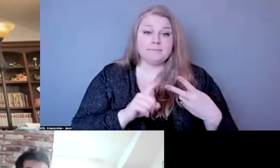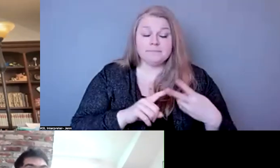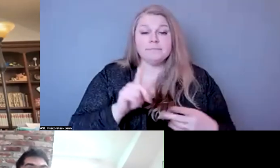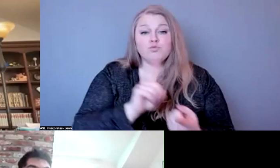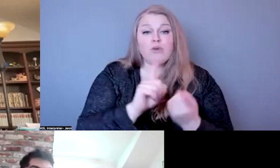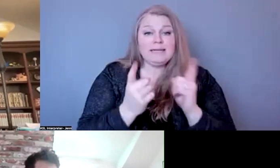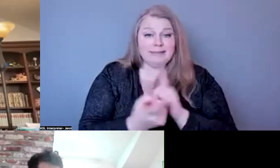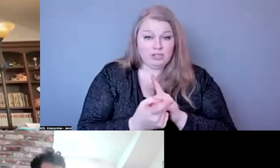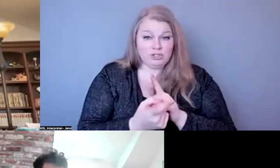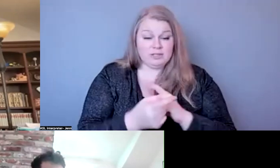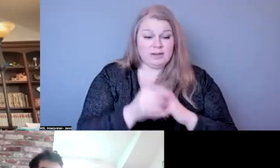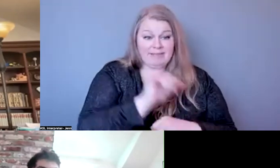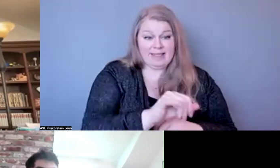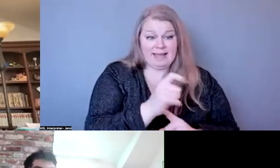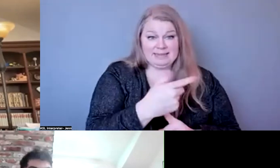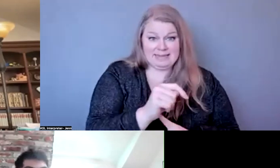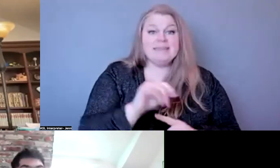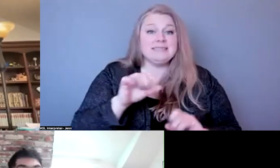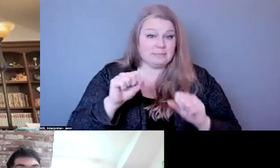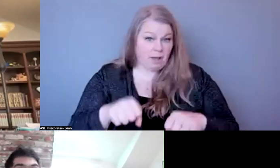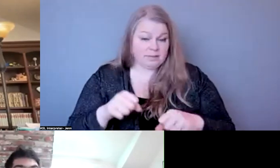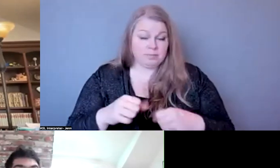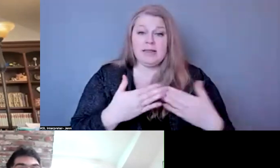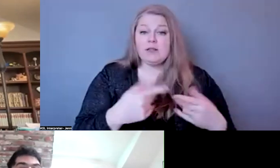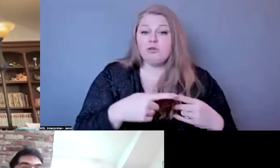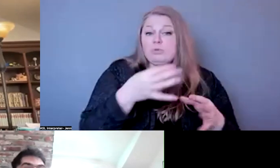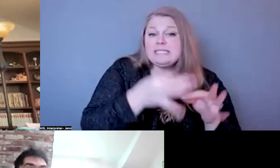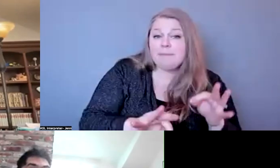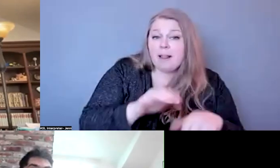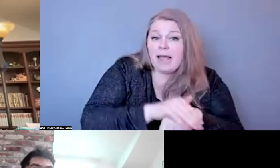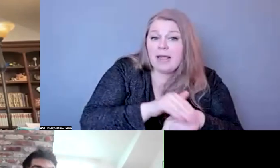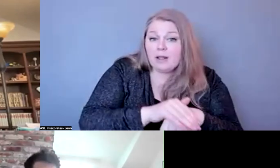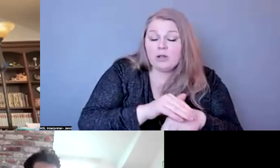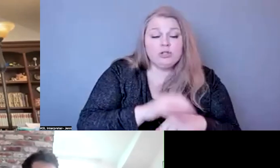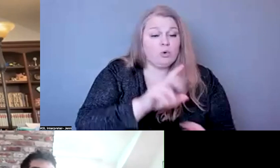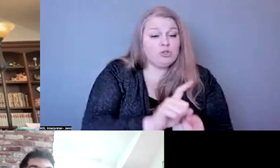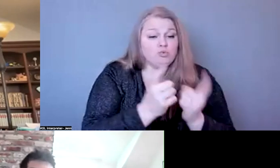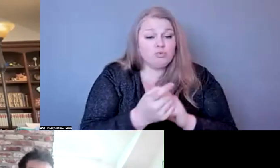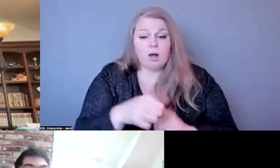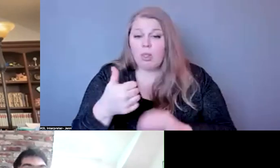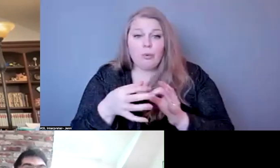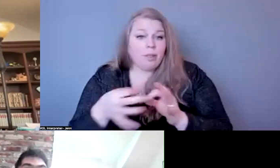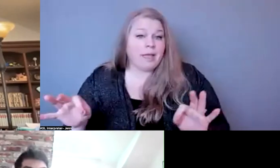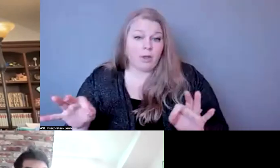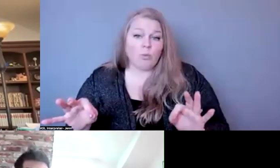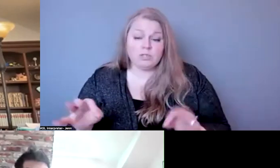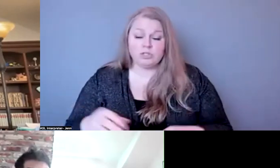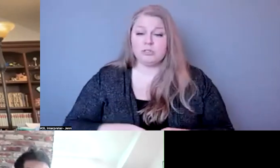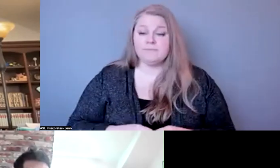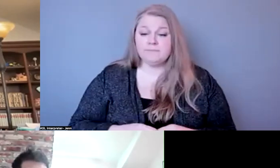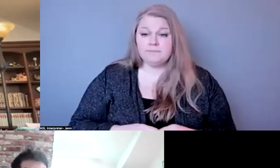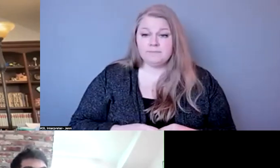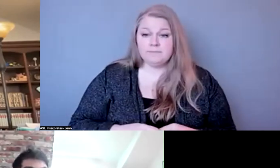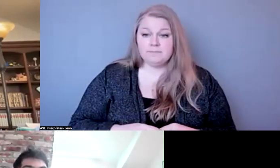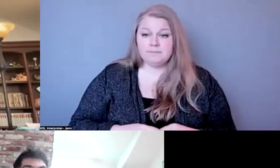translation of that text is possible, whether it is to simplified English, whether it is to another language, etc. Right? And